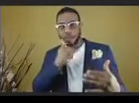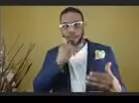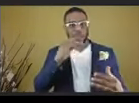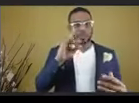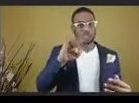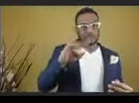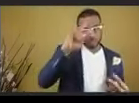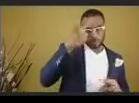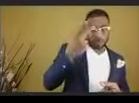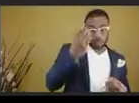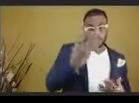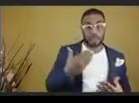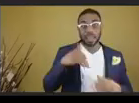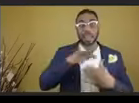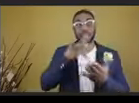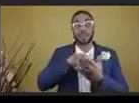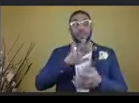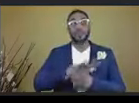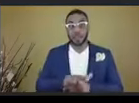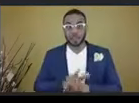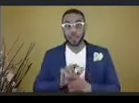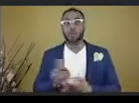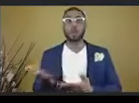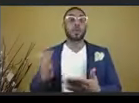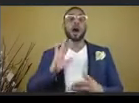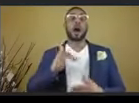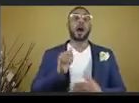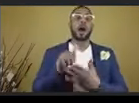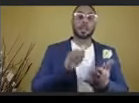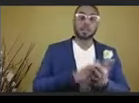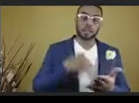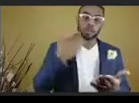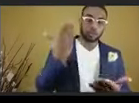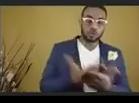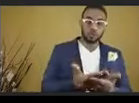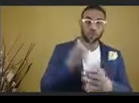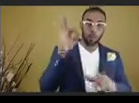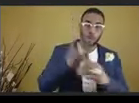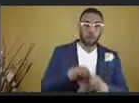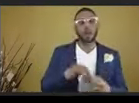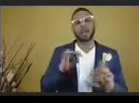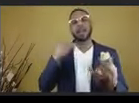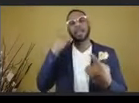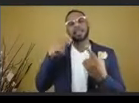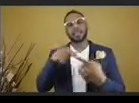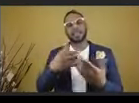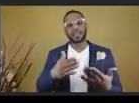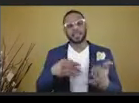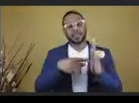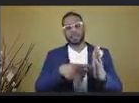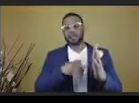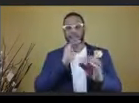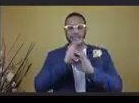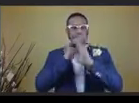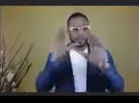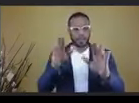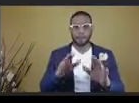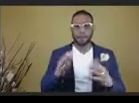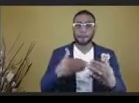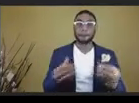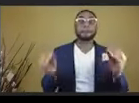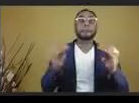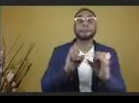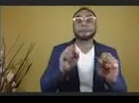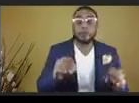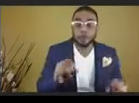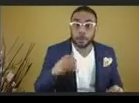in the middle of a pandemic to bring our agenda to the polls. Now, seeing that display is clear, even more so,